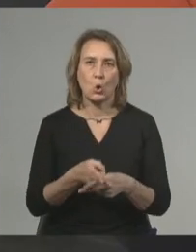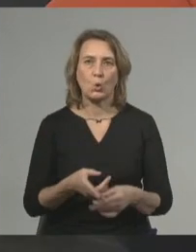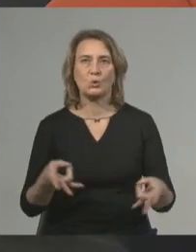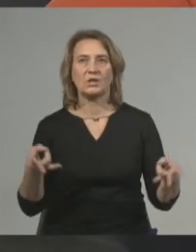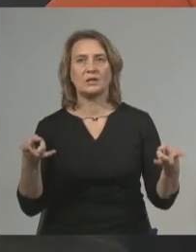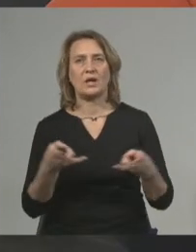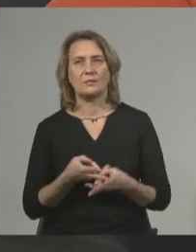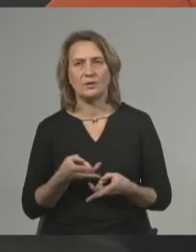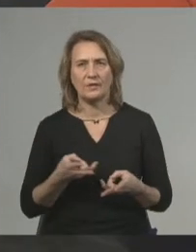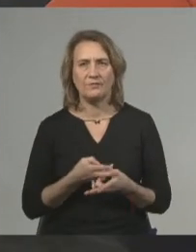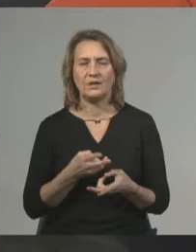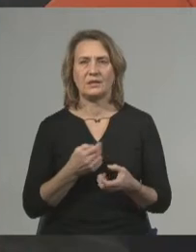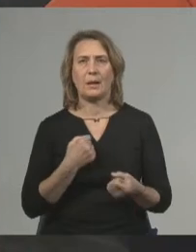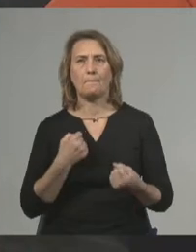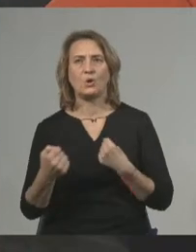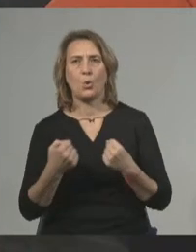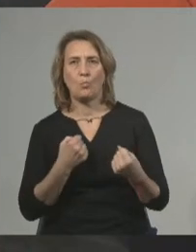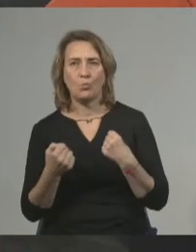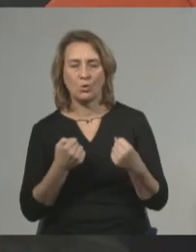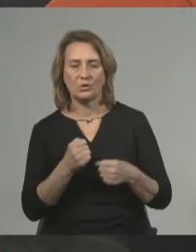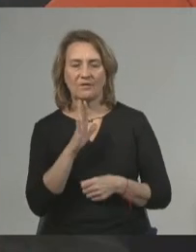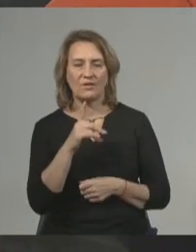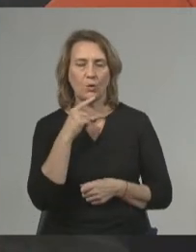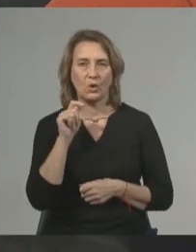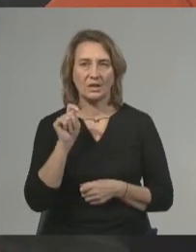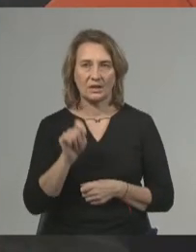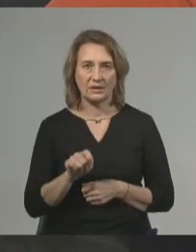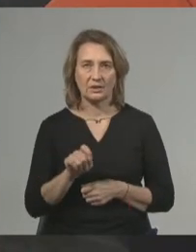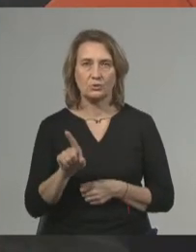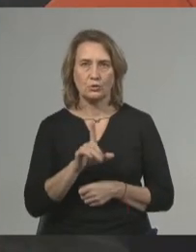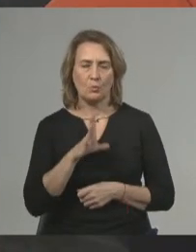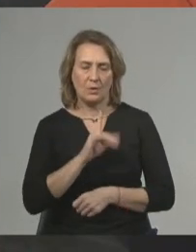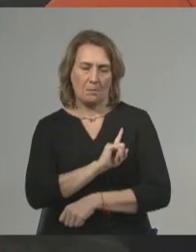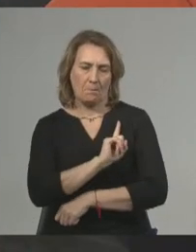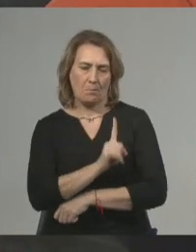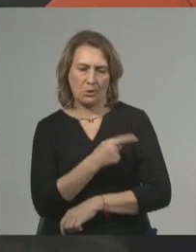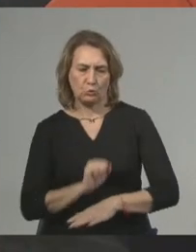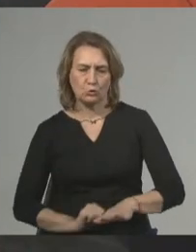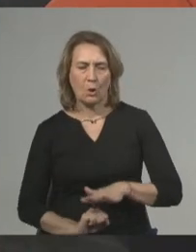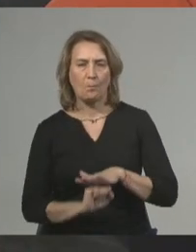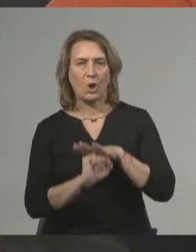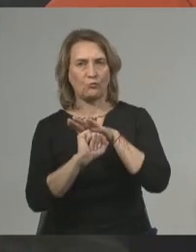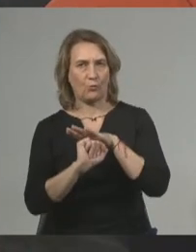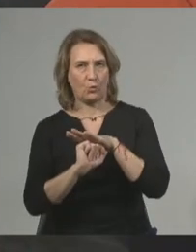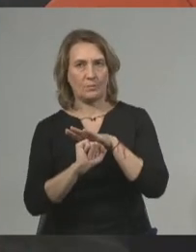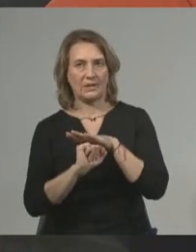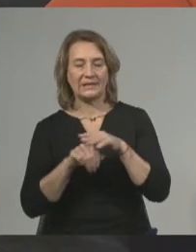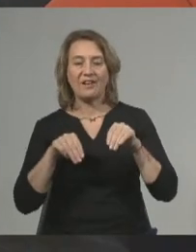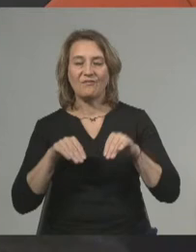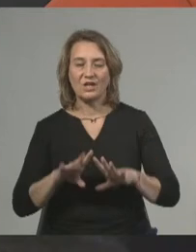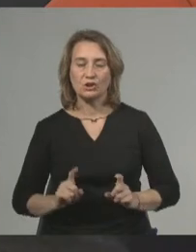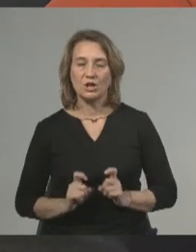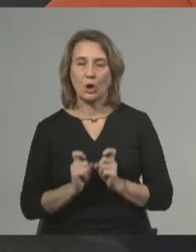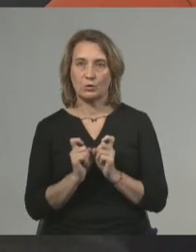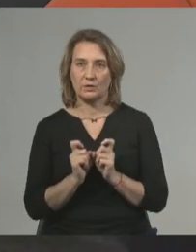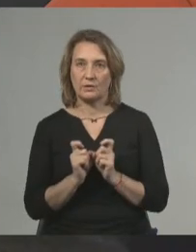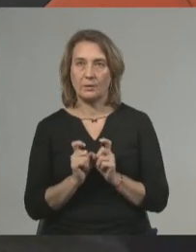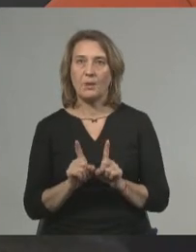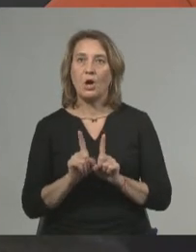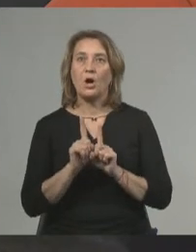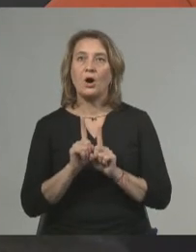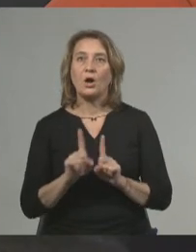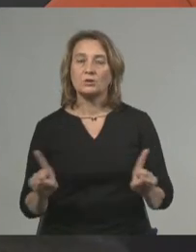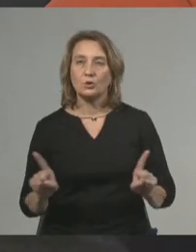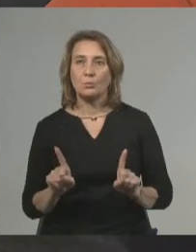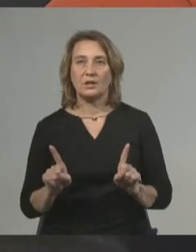role as a platform for conflict resolution and problem resolution i think is especially related to to issues like far-right and